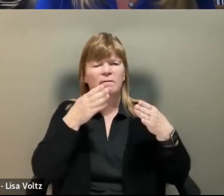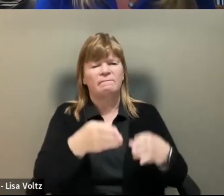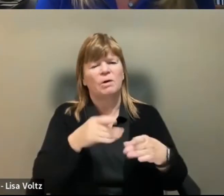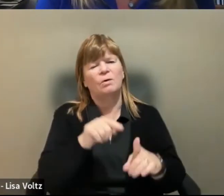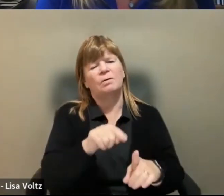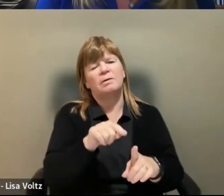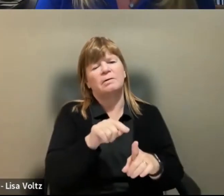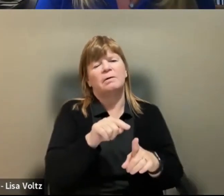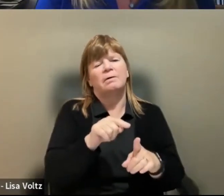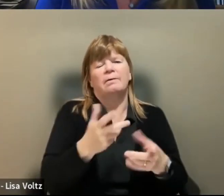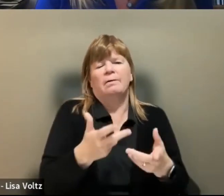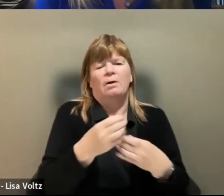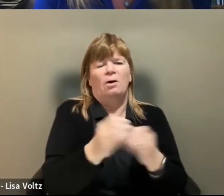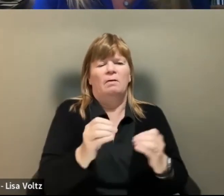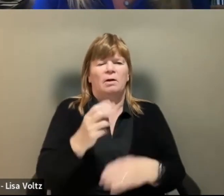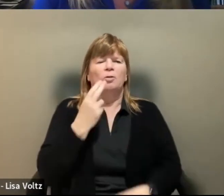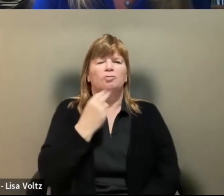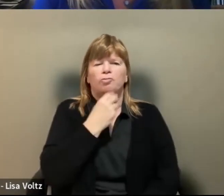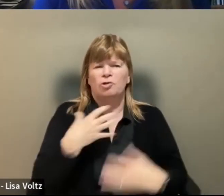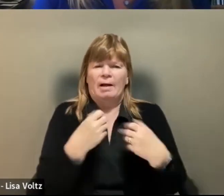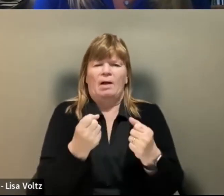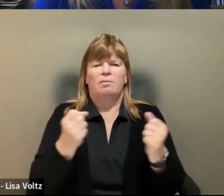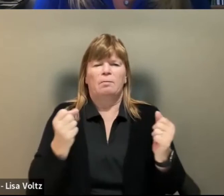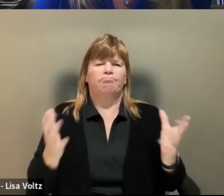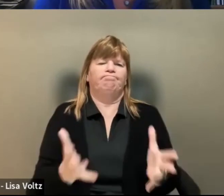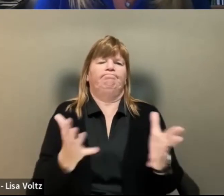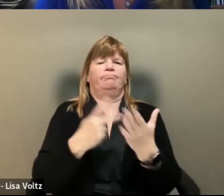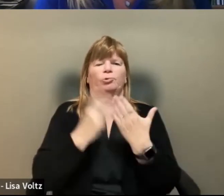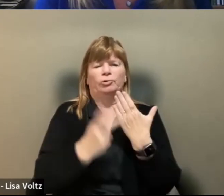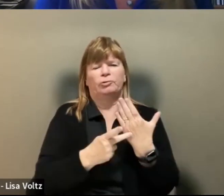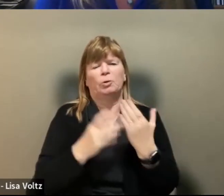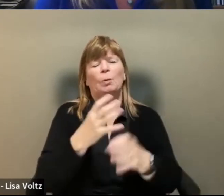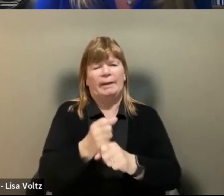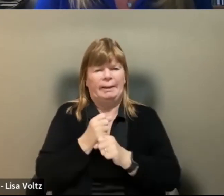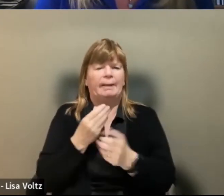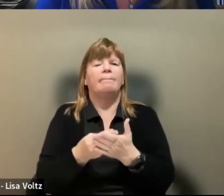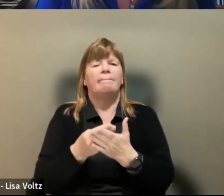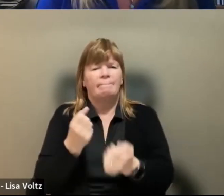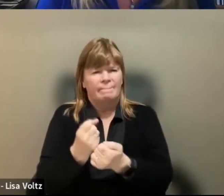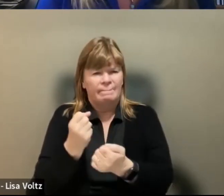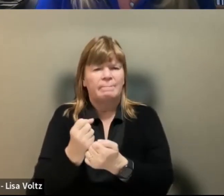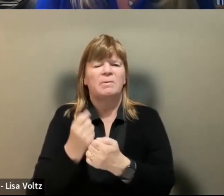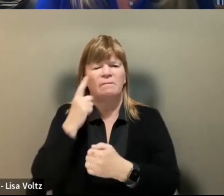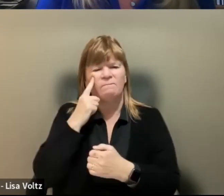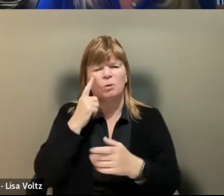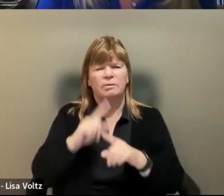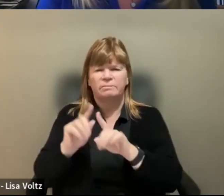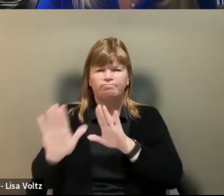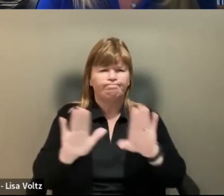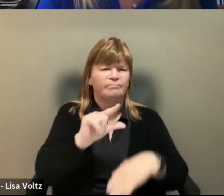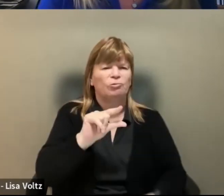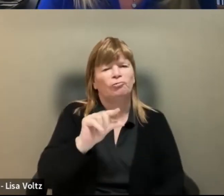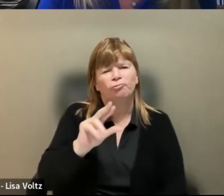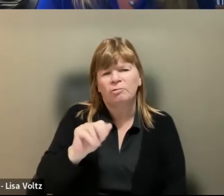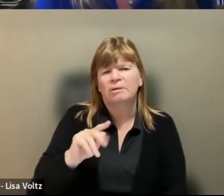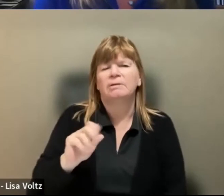the Office of Nutrition and Health Promotions Program. So we get funding for discretionary grants, and we